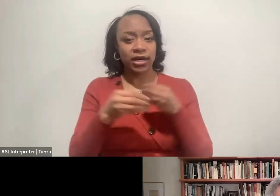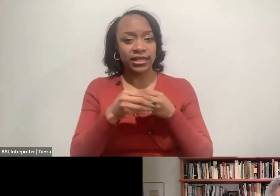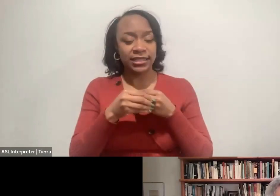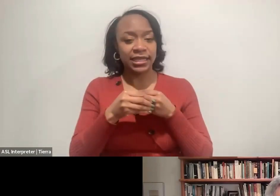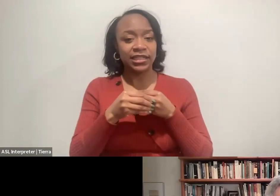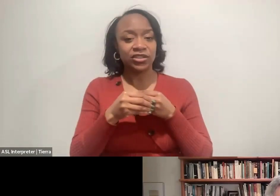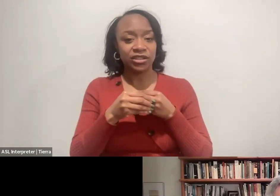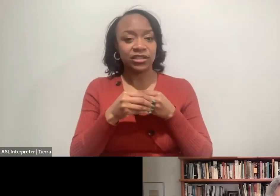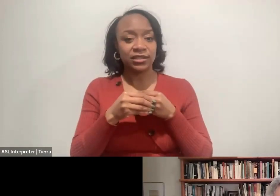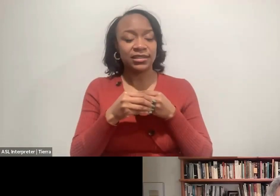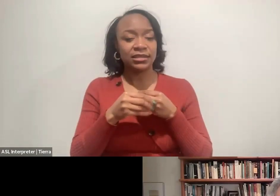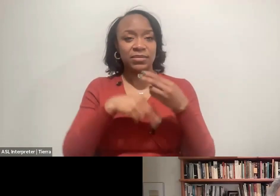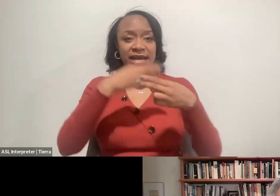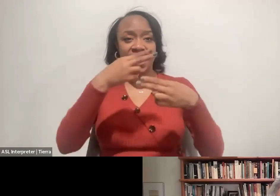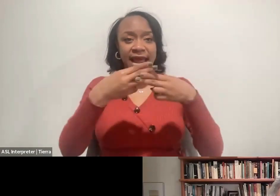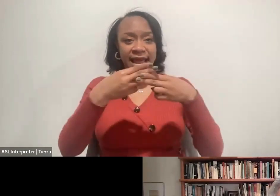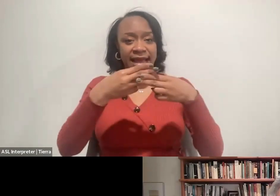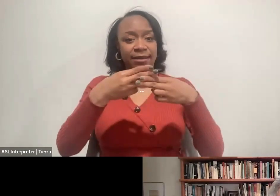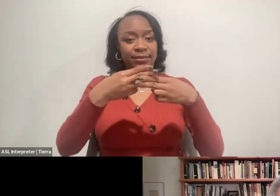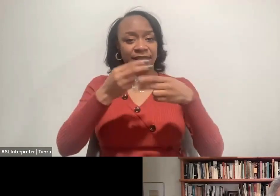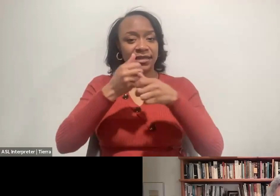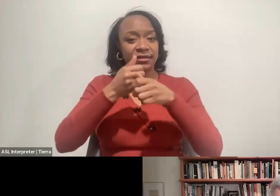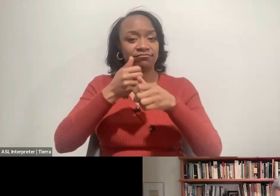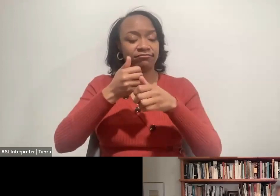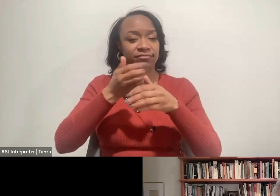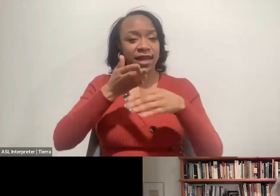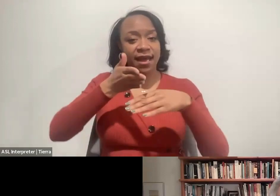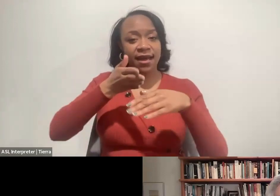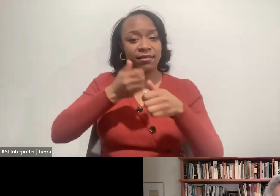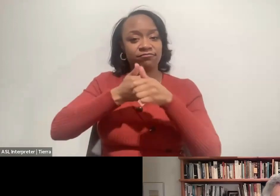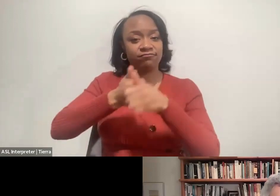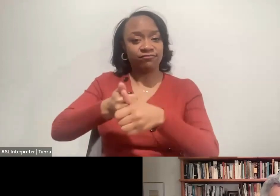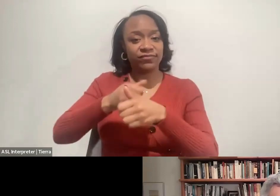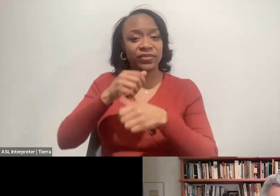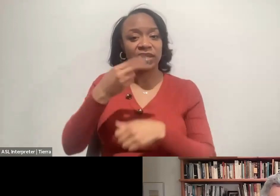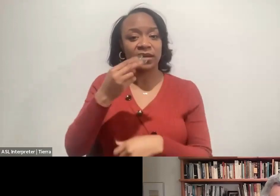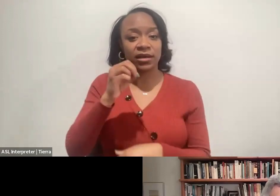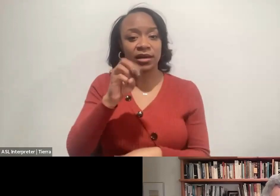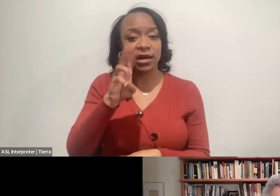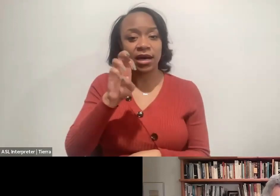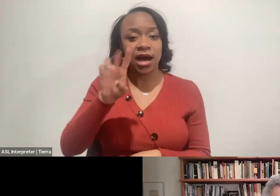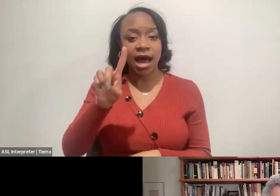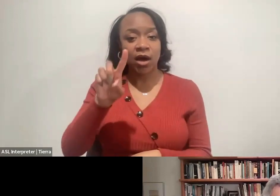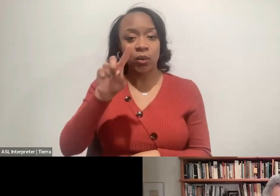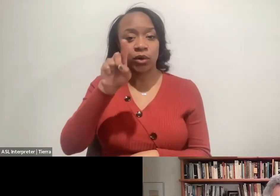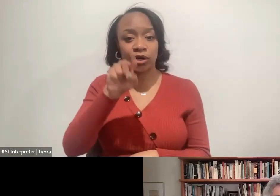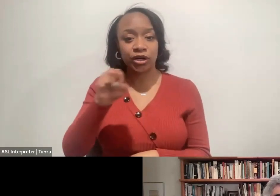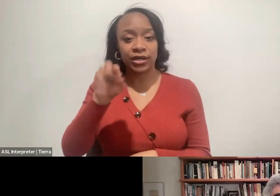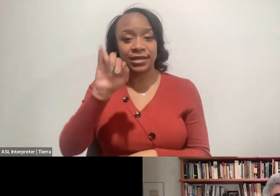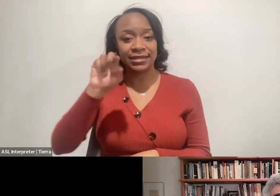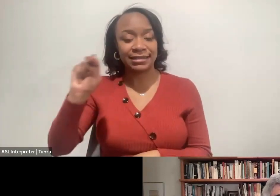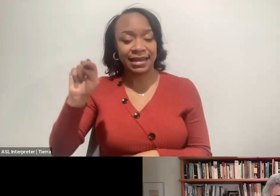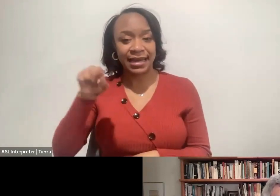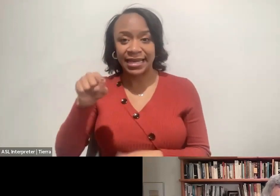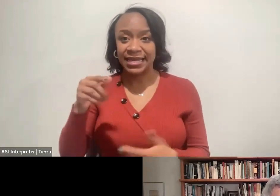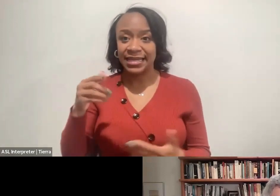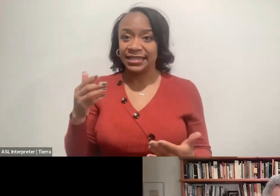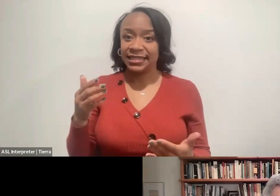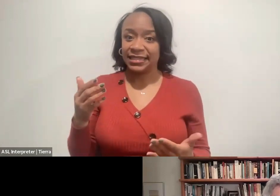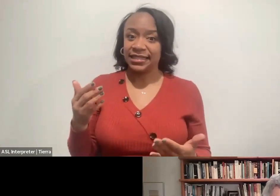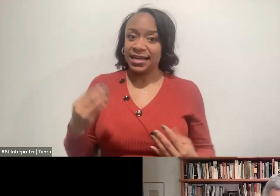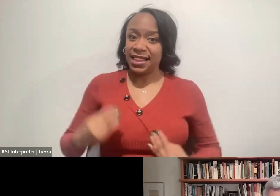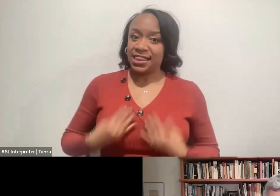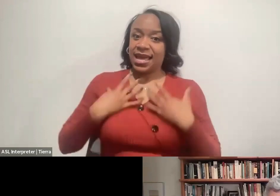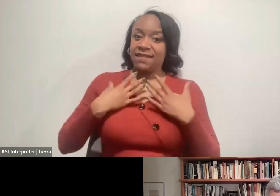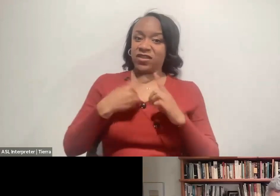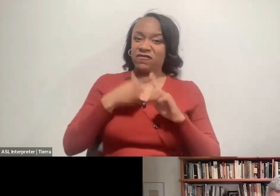named after in tribute to Howard Zinn, because Howard Zinn Presente, he's here and he's enlivened by